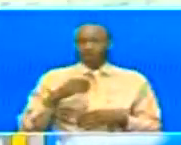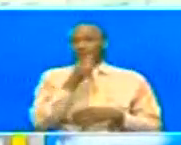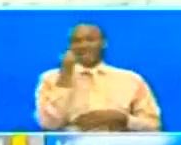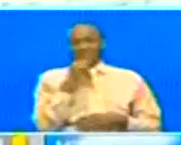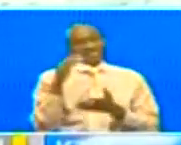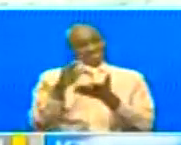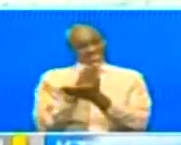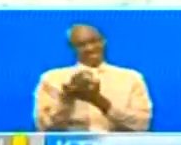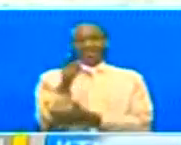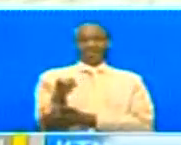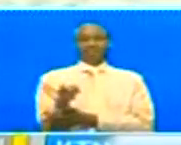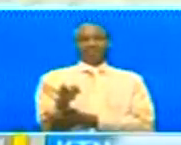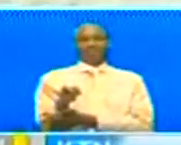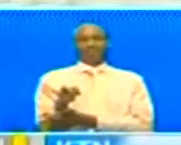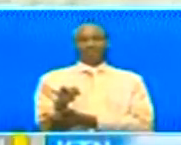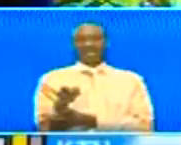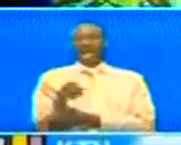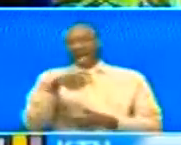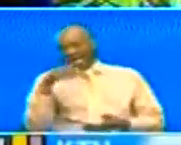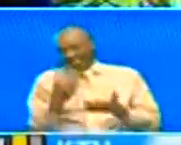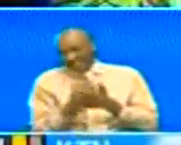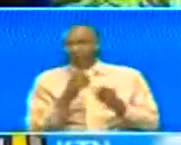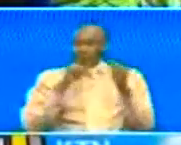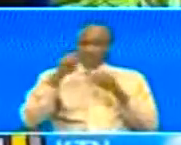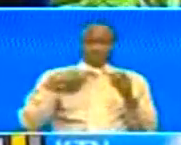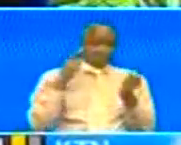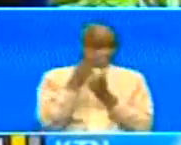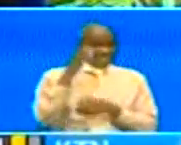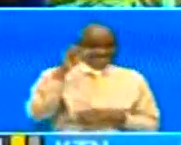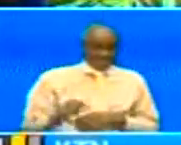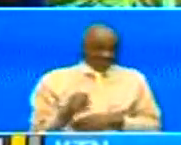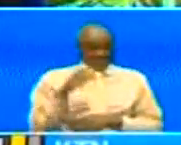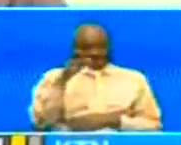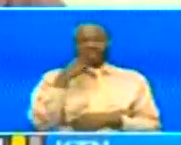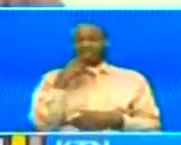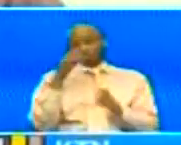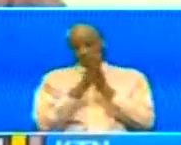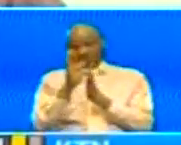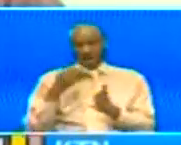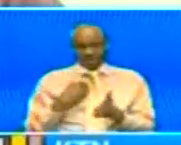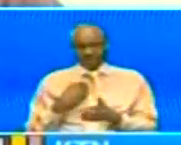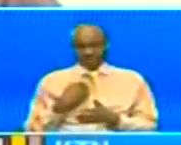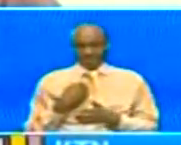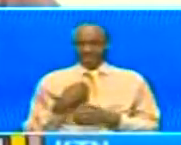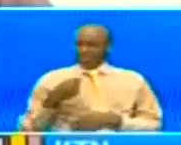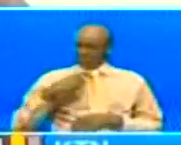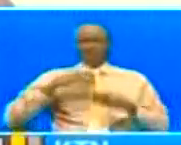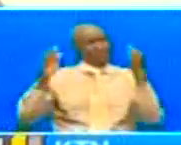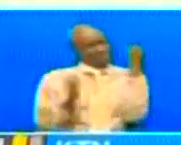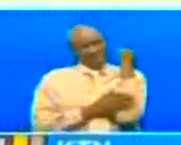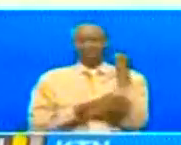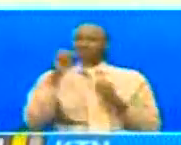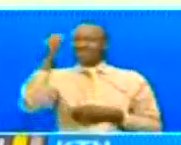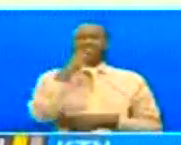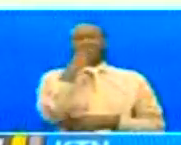sector. Some of the Tories I met in South Coast had their narrative too. For me, very bad if the president